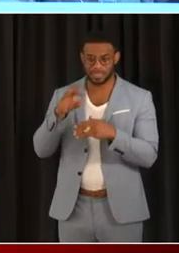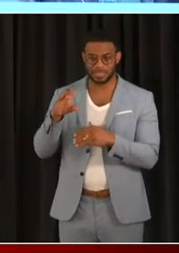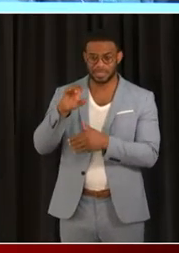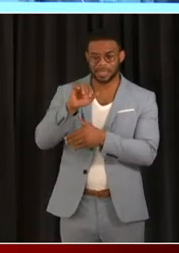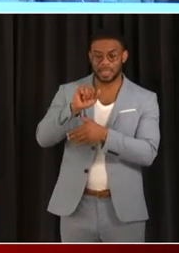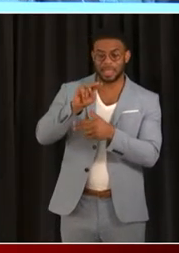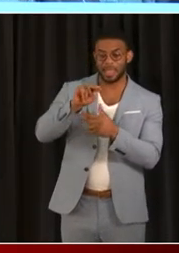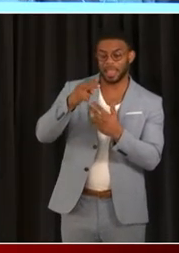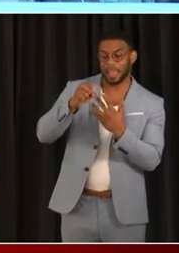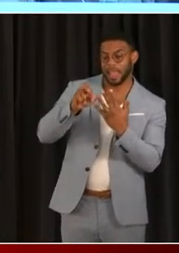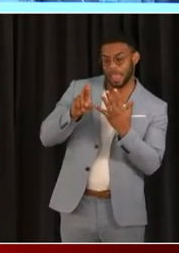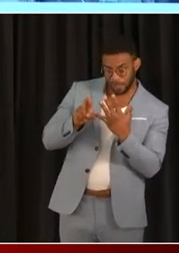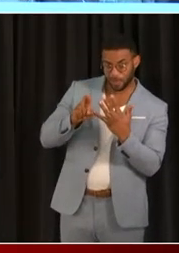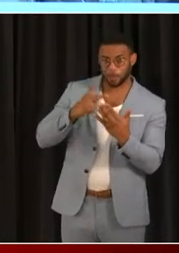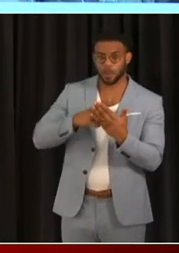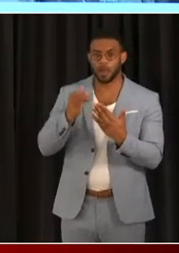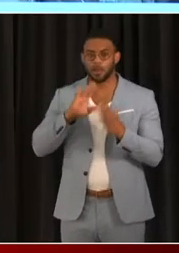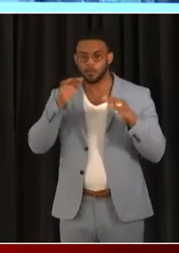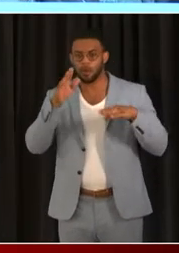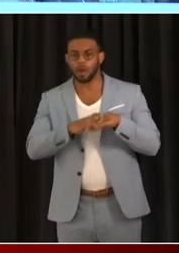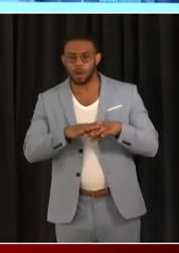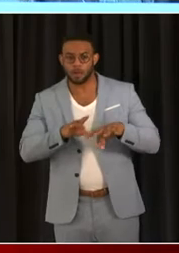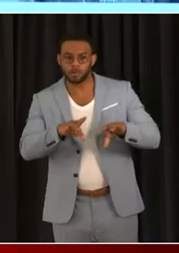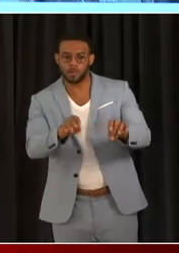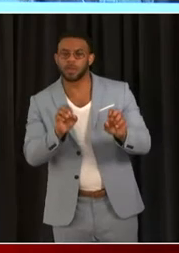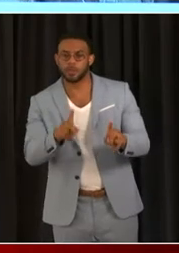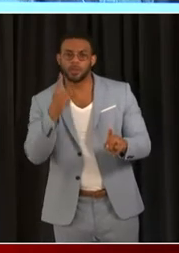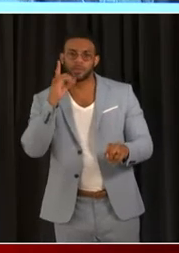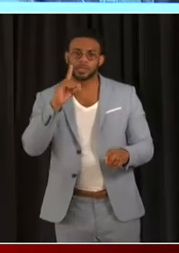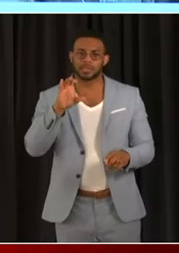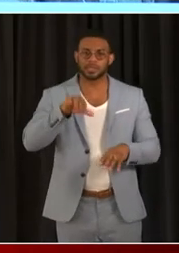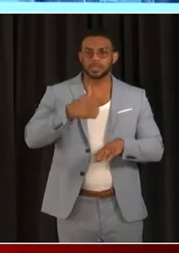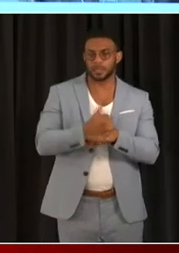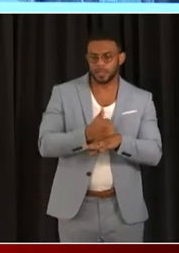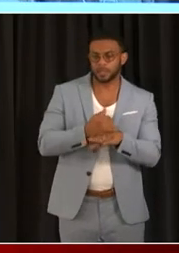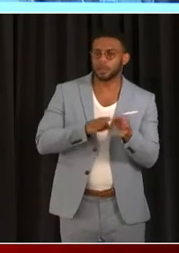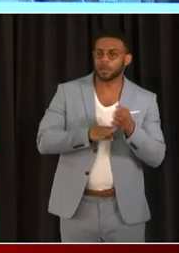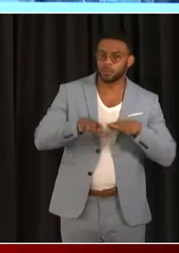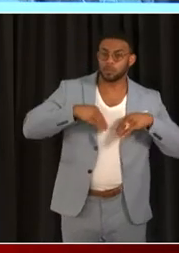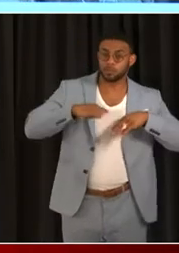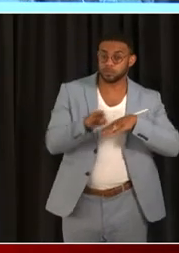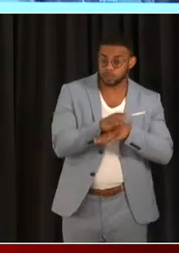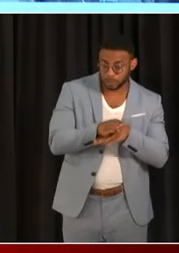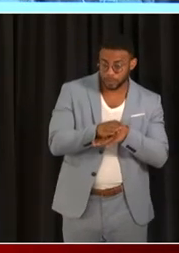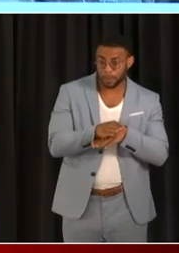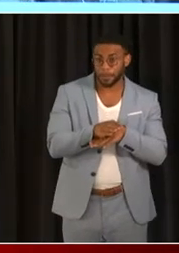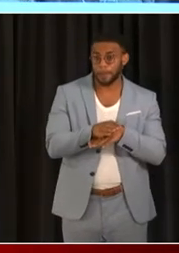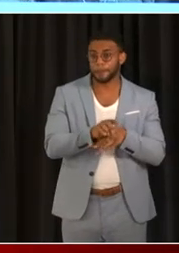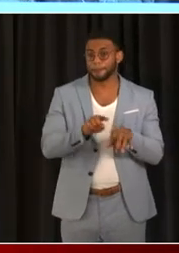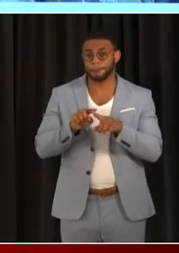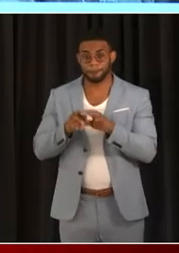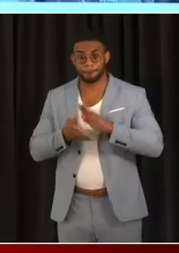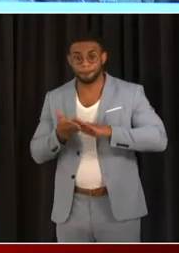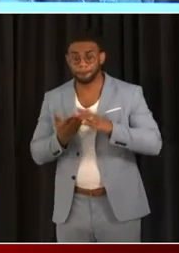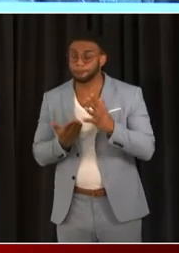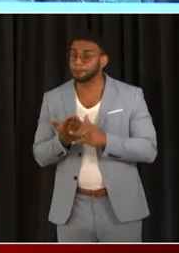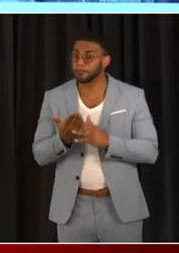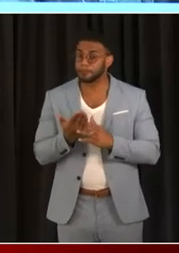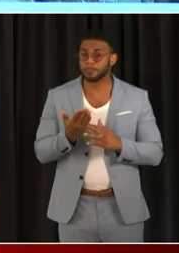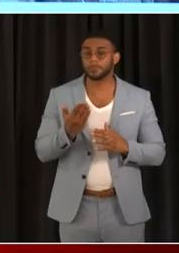Anchor Partnership Program, which focuses on increasing procurement opportunities for DC-based minority-owned businesses, and it's